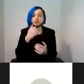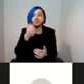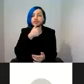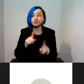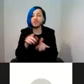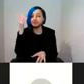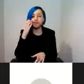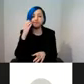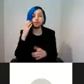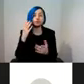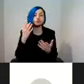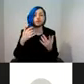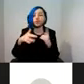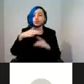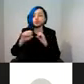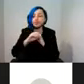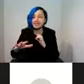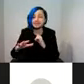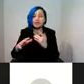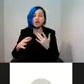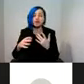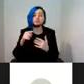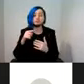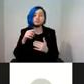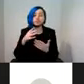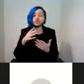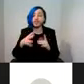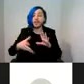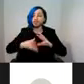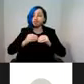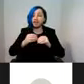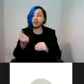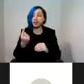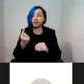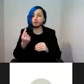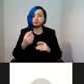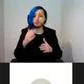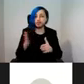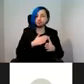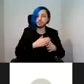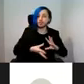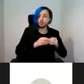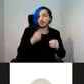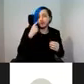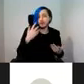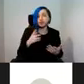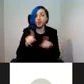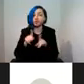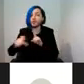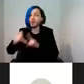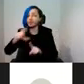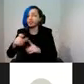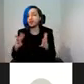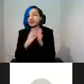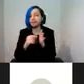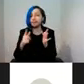platforms are shaped not only by their creators, but also communities of users. So obviously when you buy an iPhone 6, as you see on